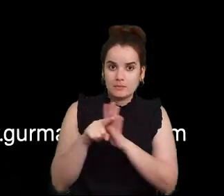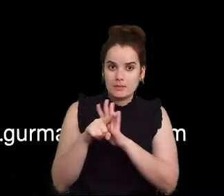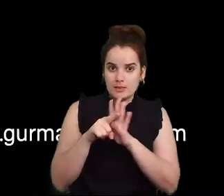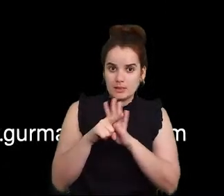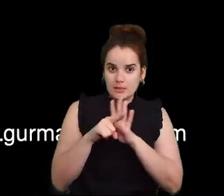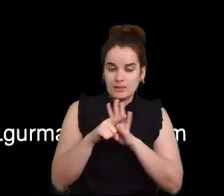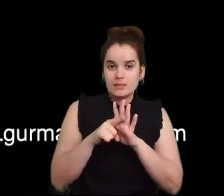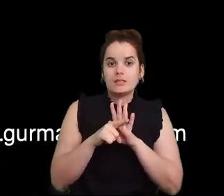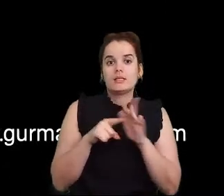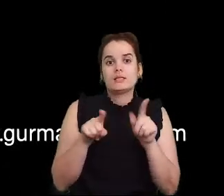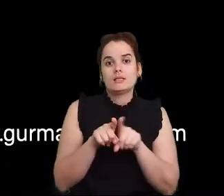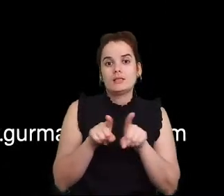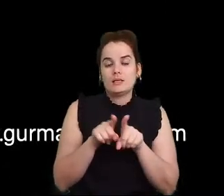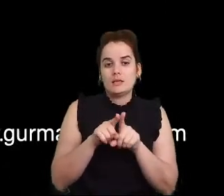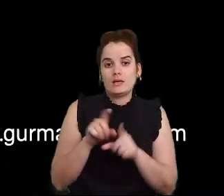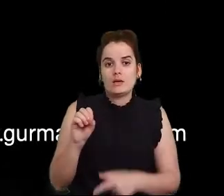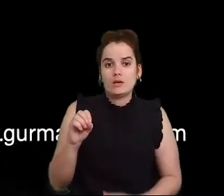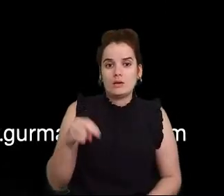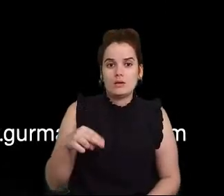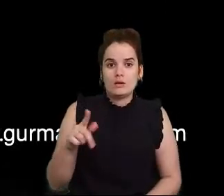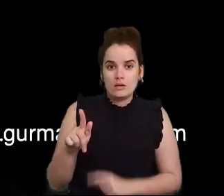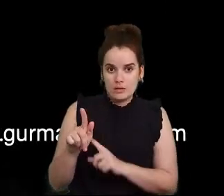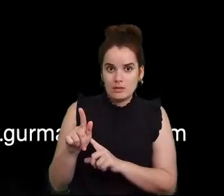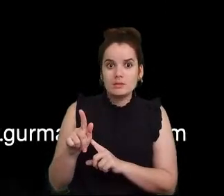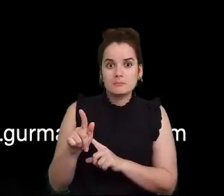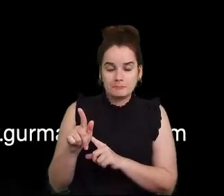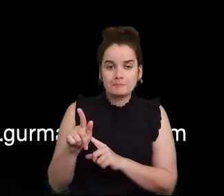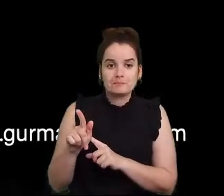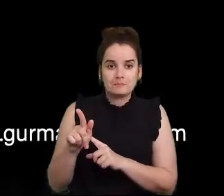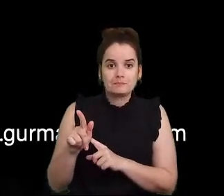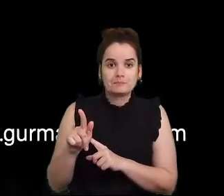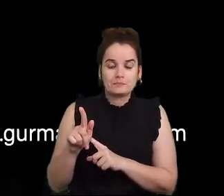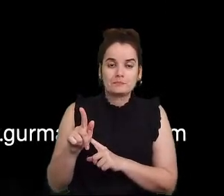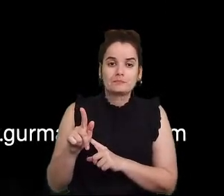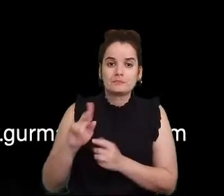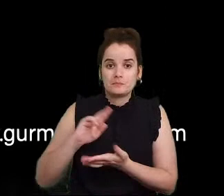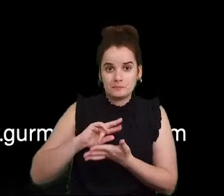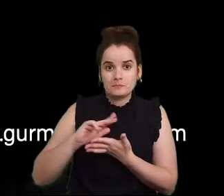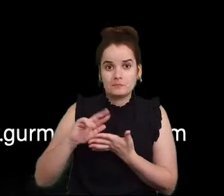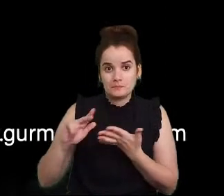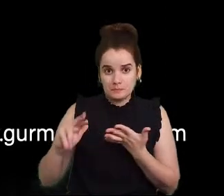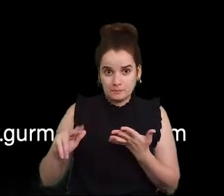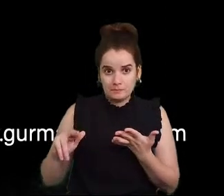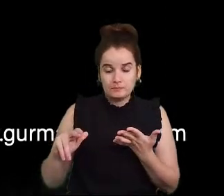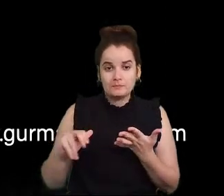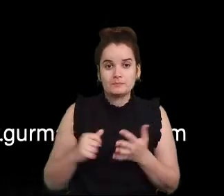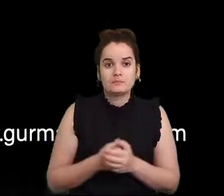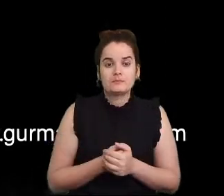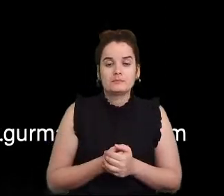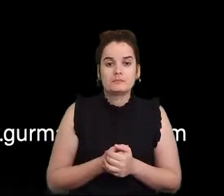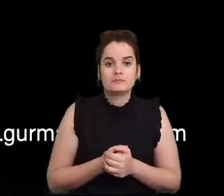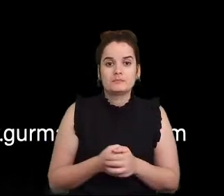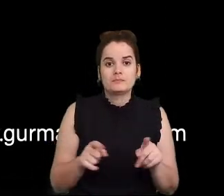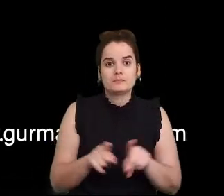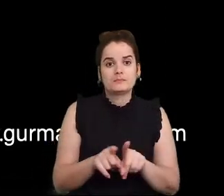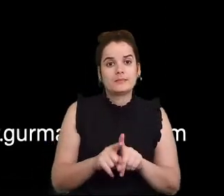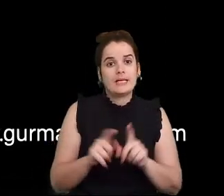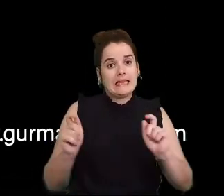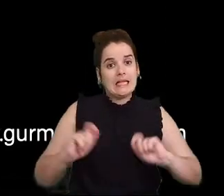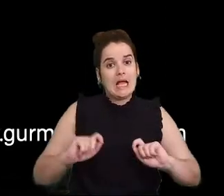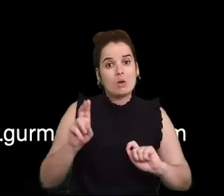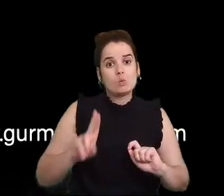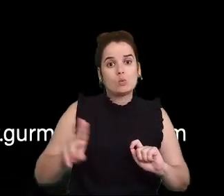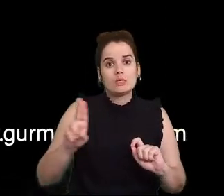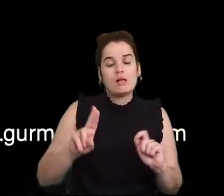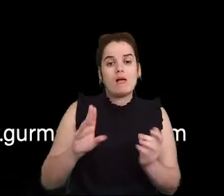use case, a very specific area, and you can use data viz to communicate parts of what might